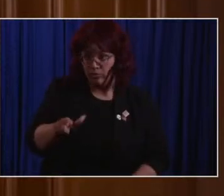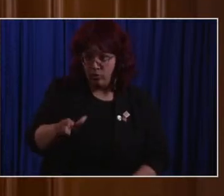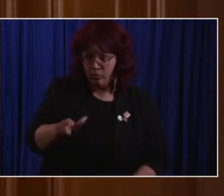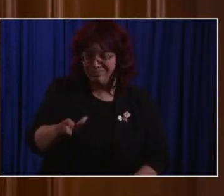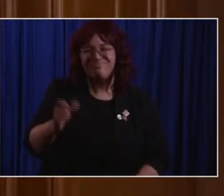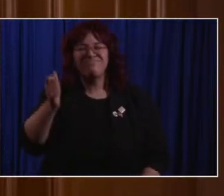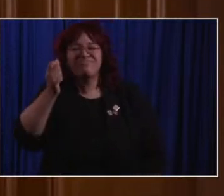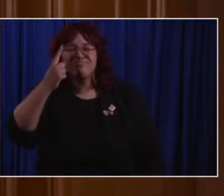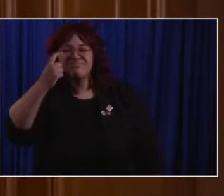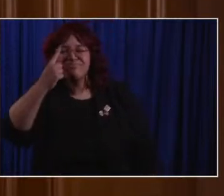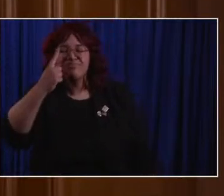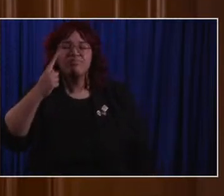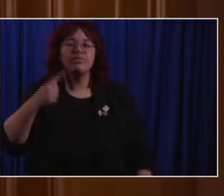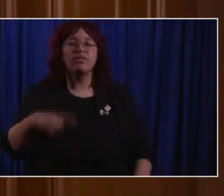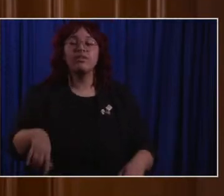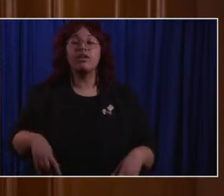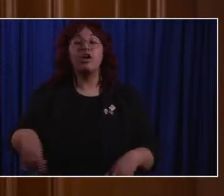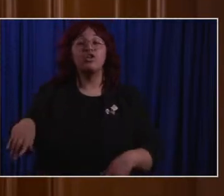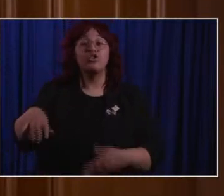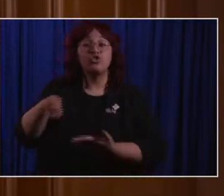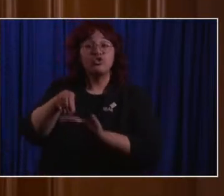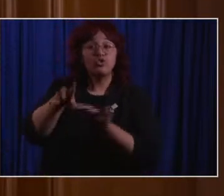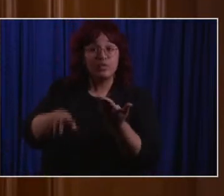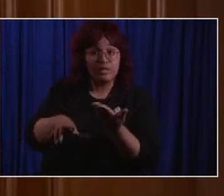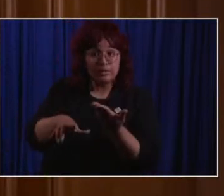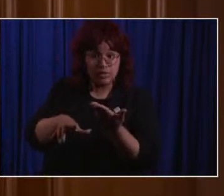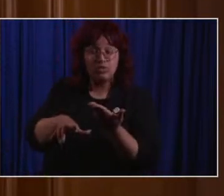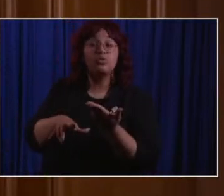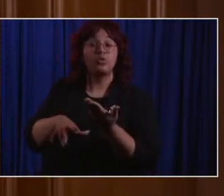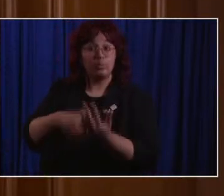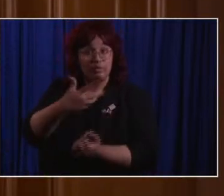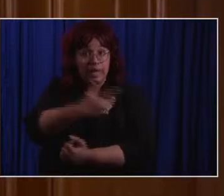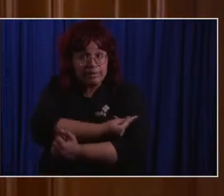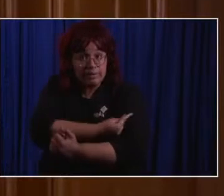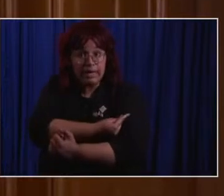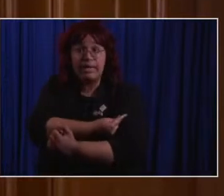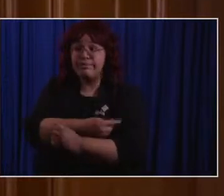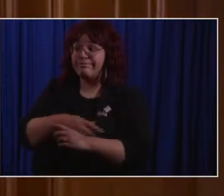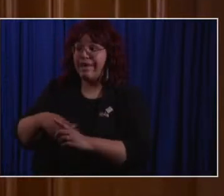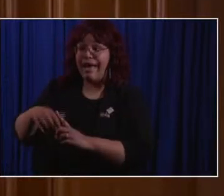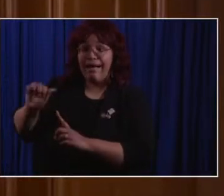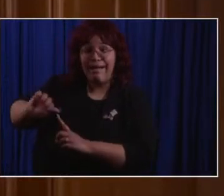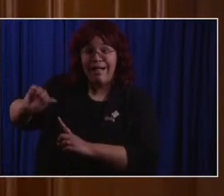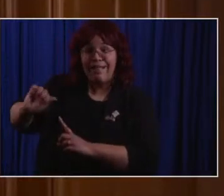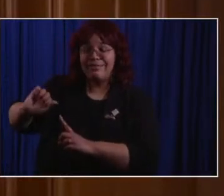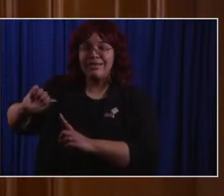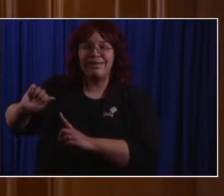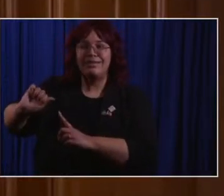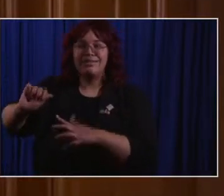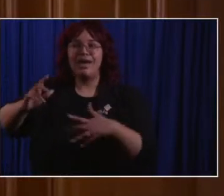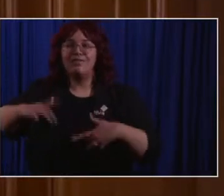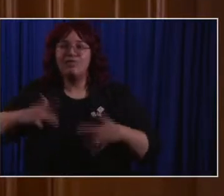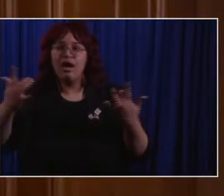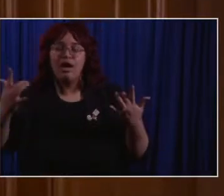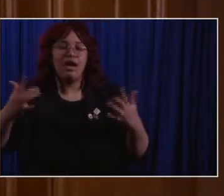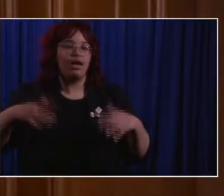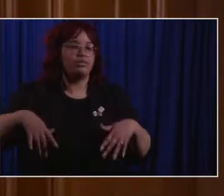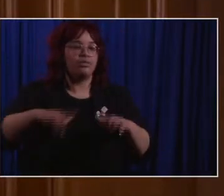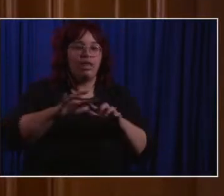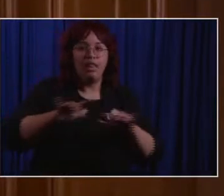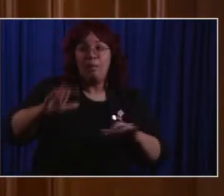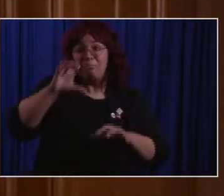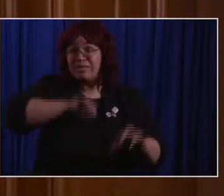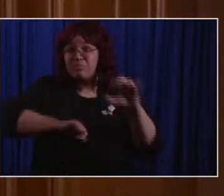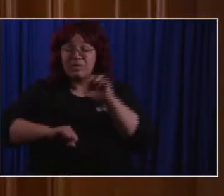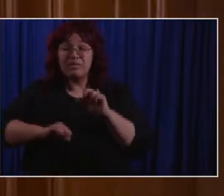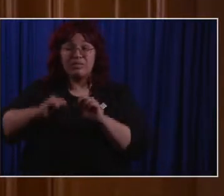exposed, won't have to miss sports, or won't have to miss other extracurricular activities. This also, of